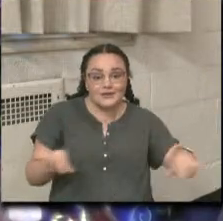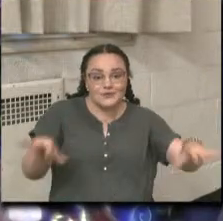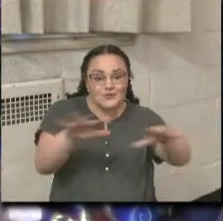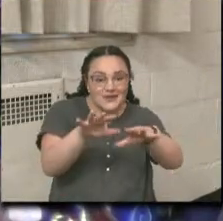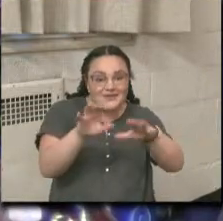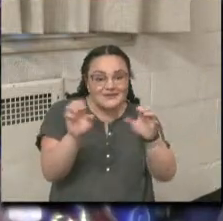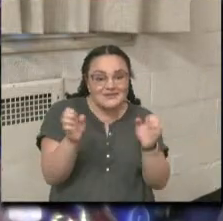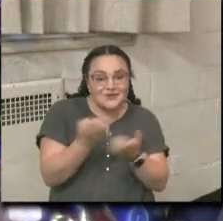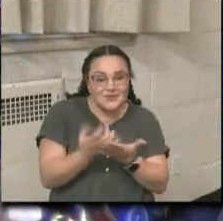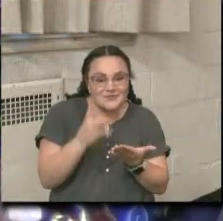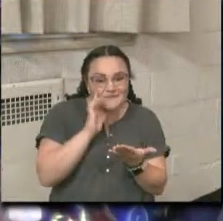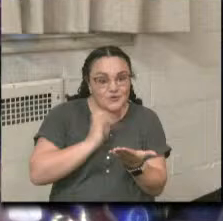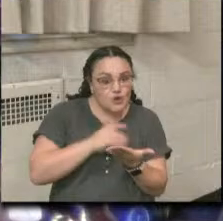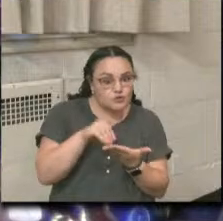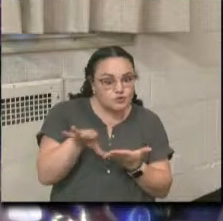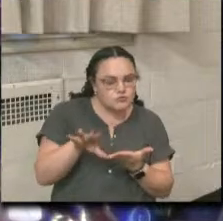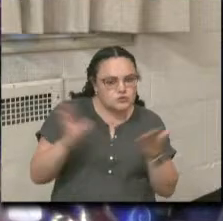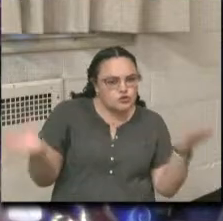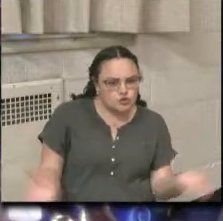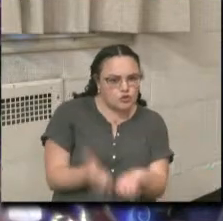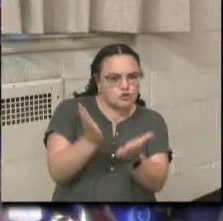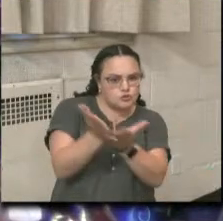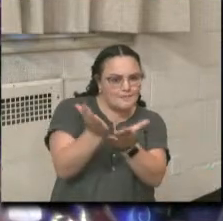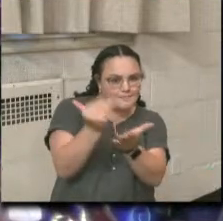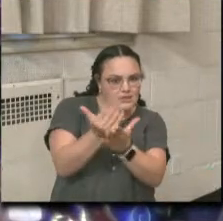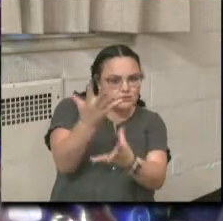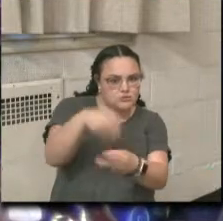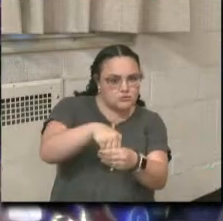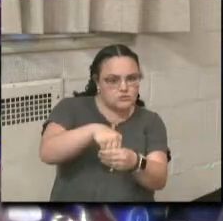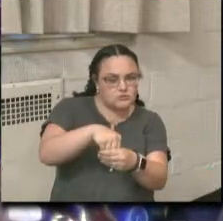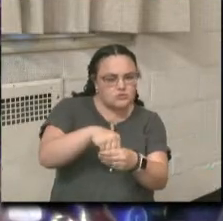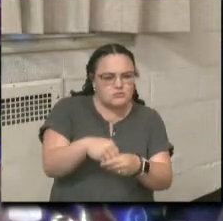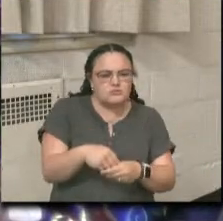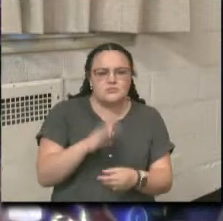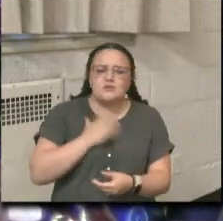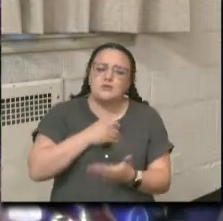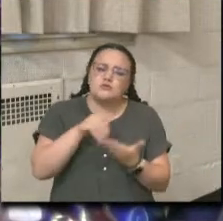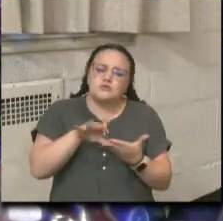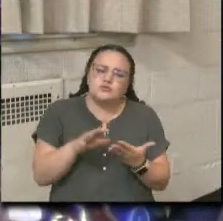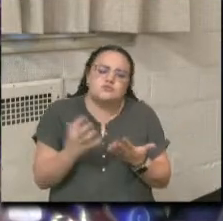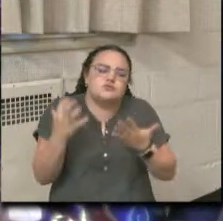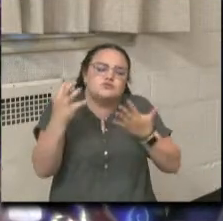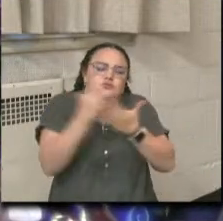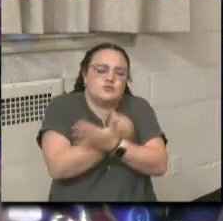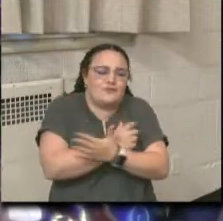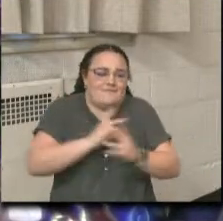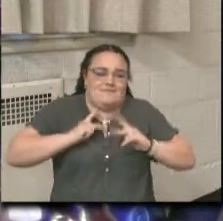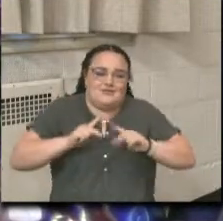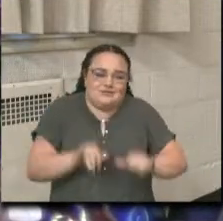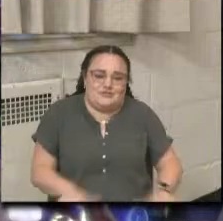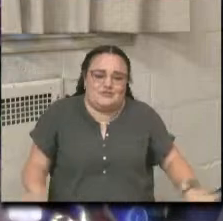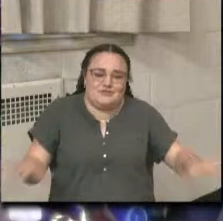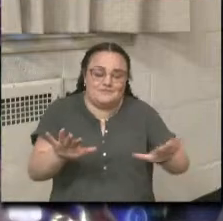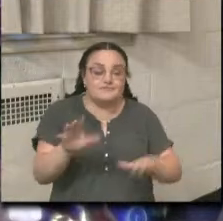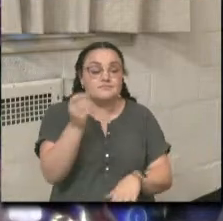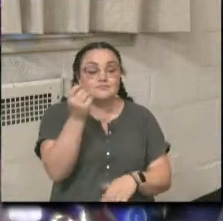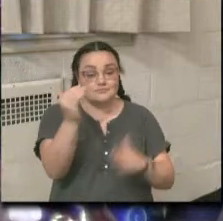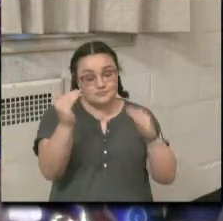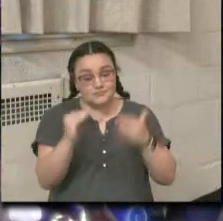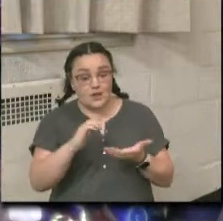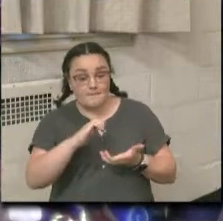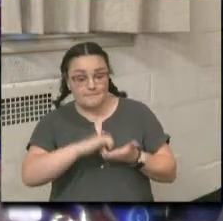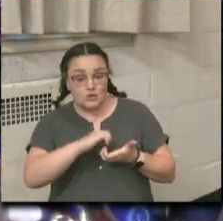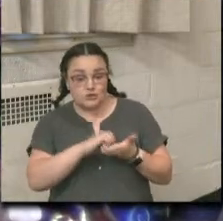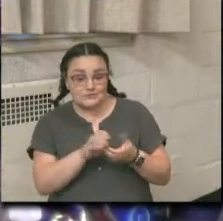our scholars. Our students need and deserve a physical outlet. Partnerships are key, and I'm confident